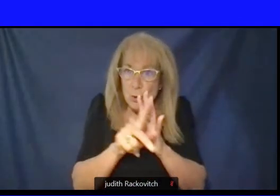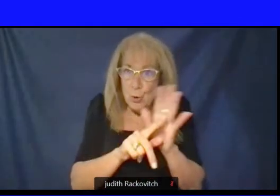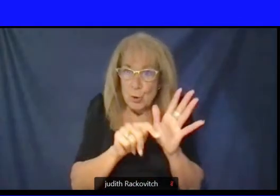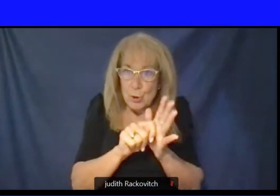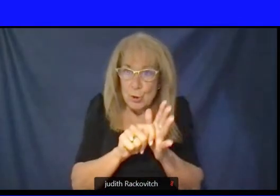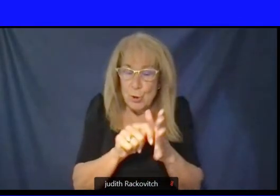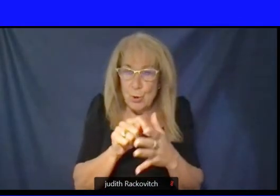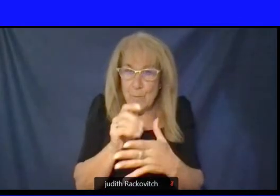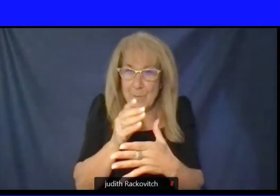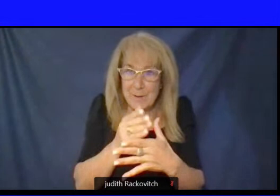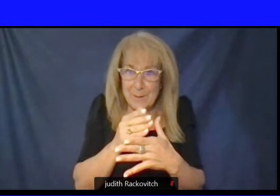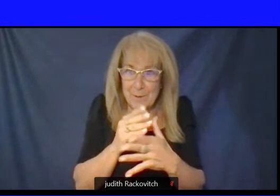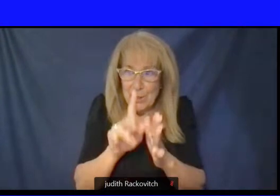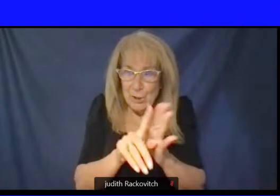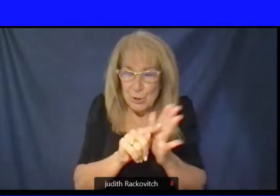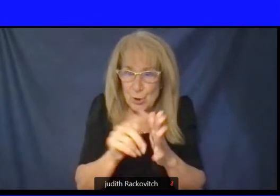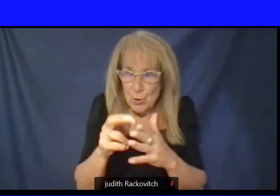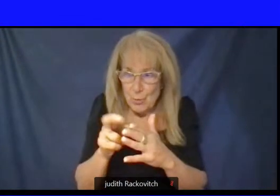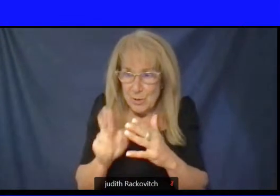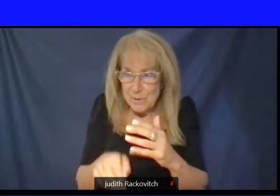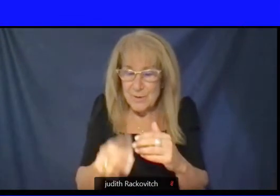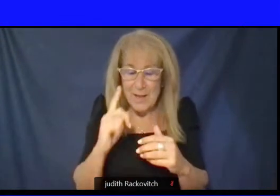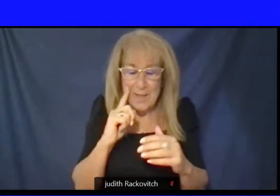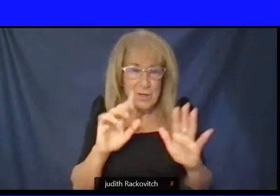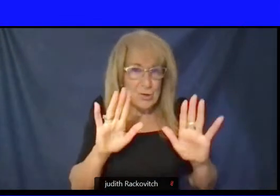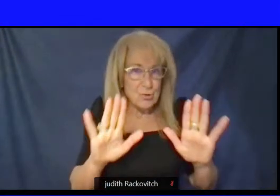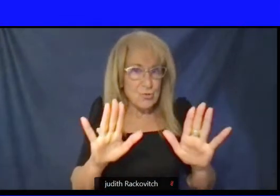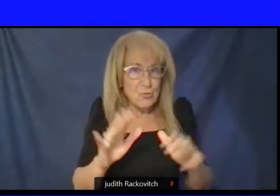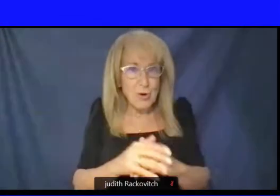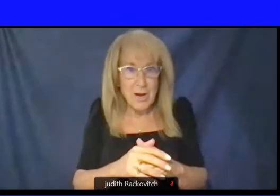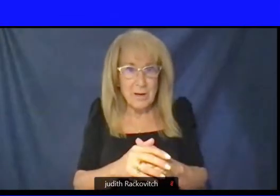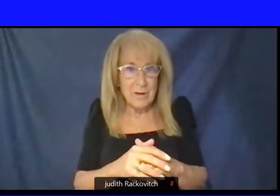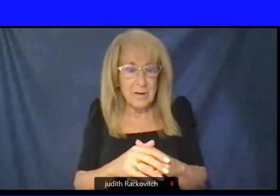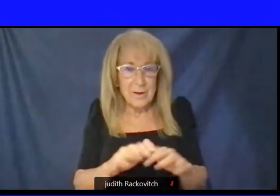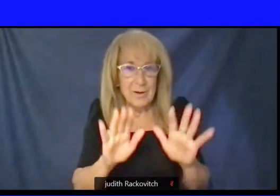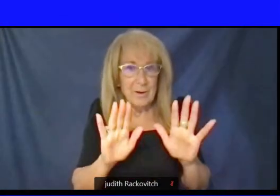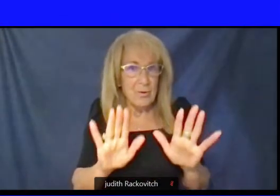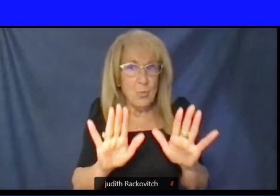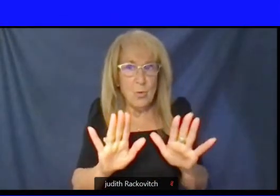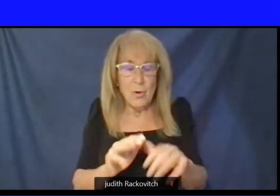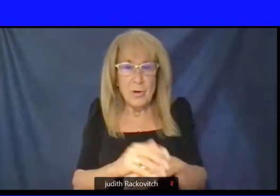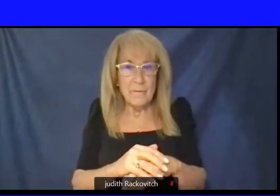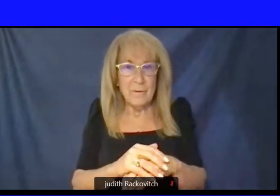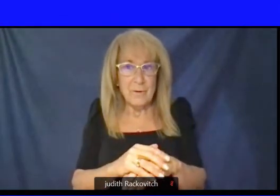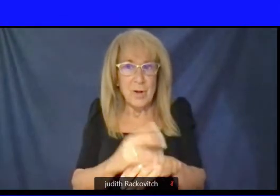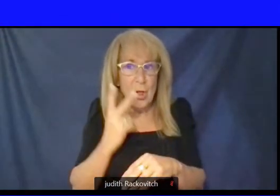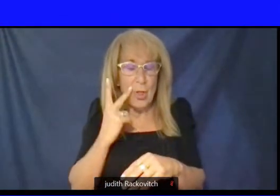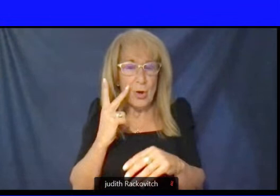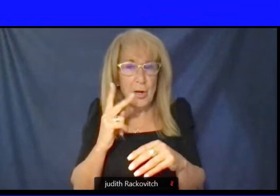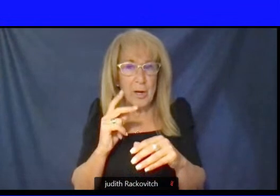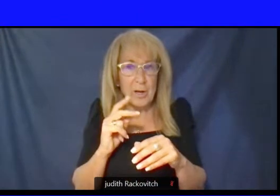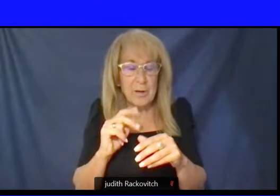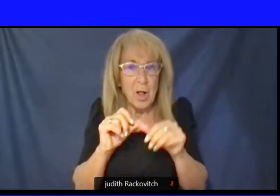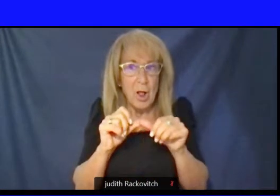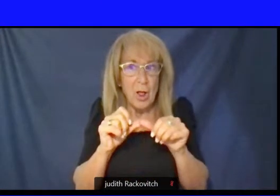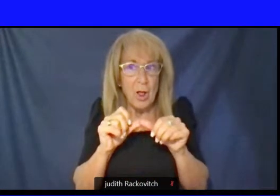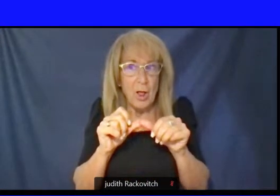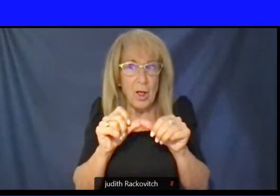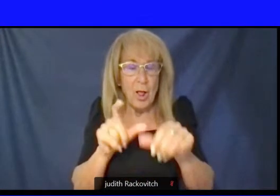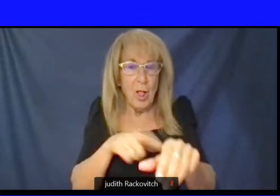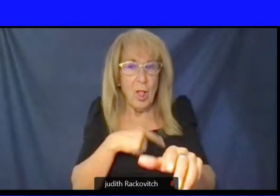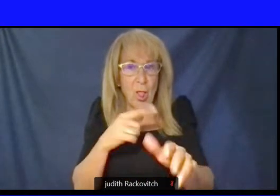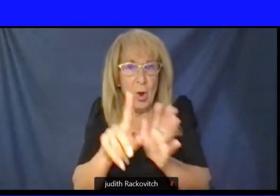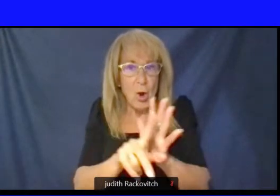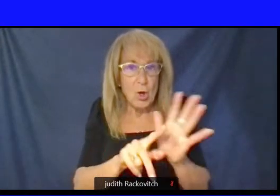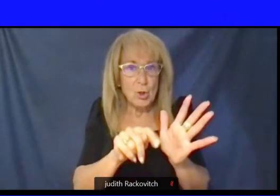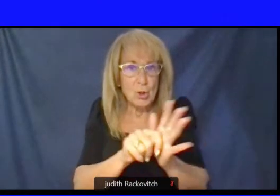management. They also, everyone goes through a standard training program that is done by the state.